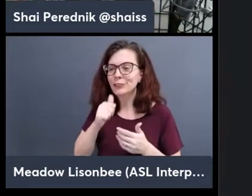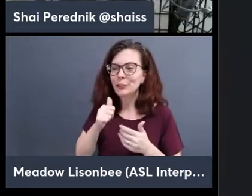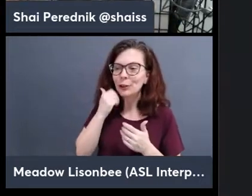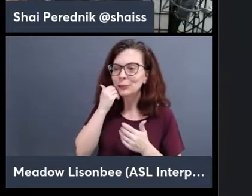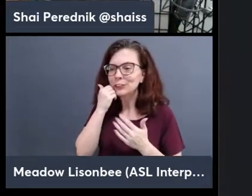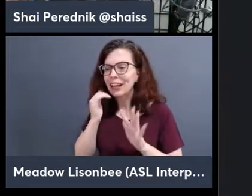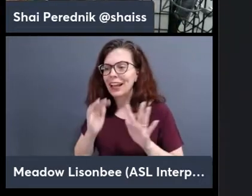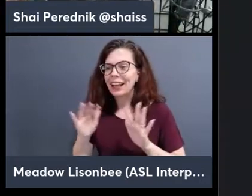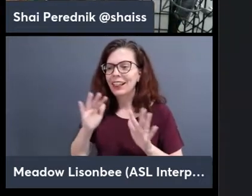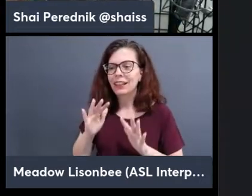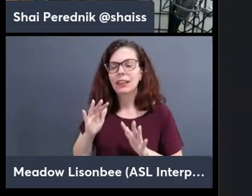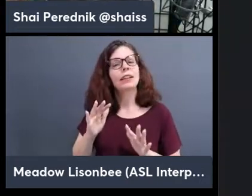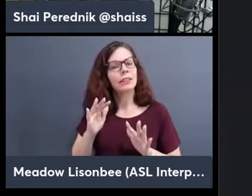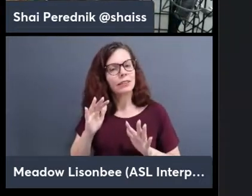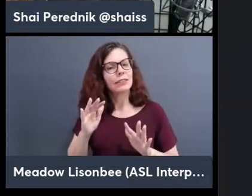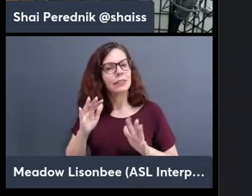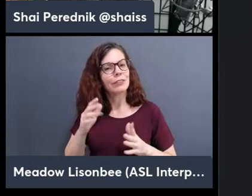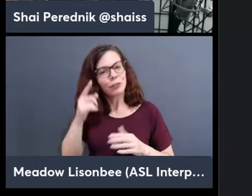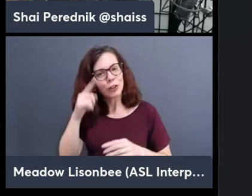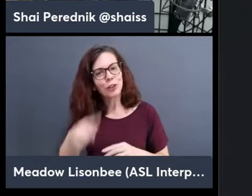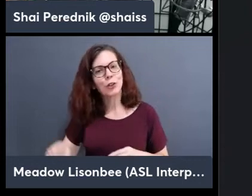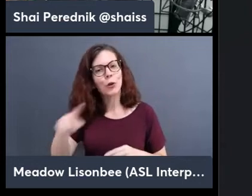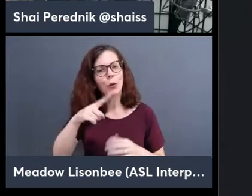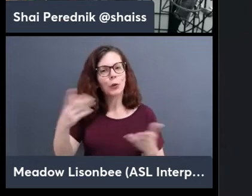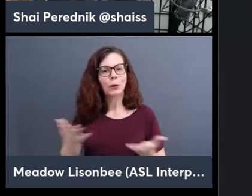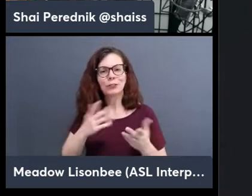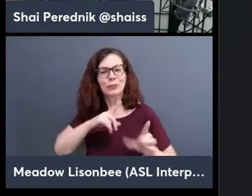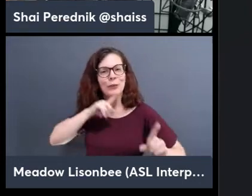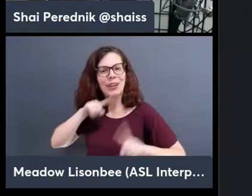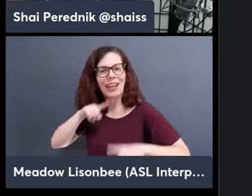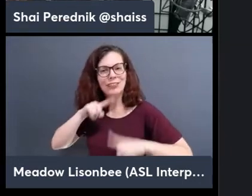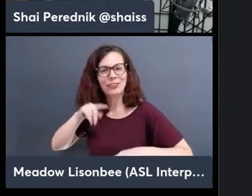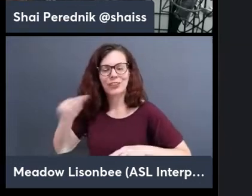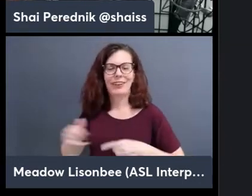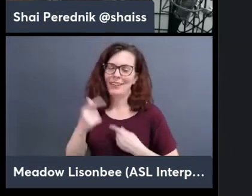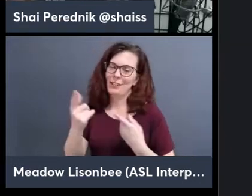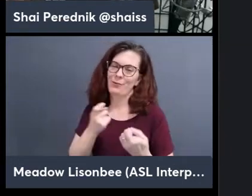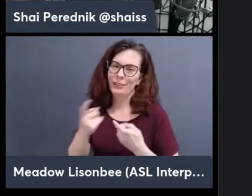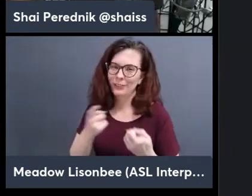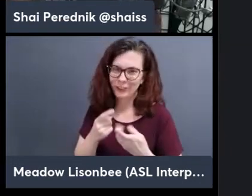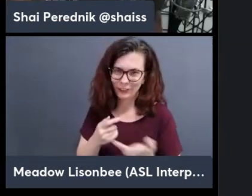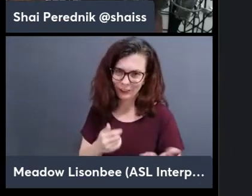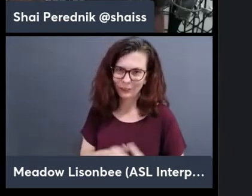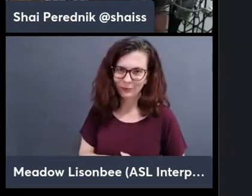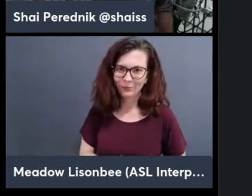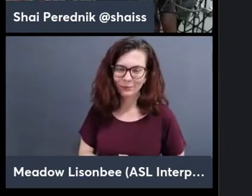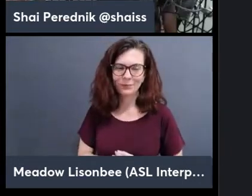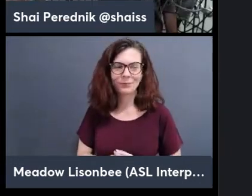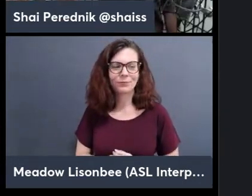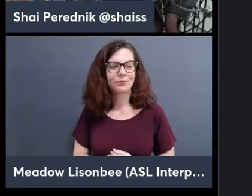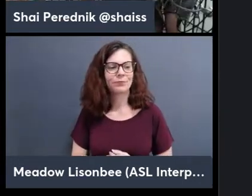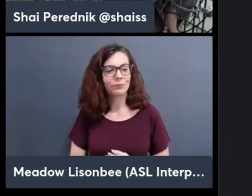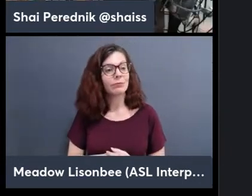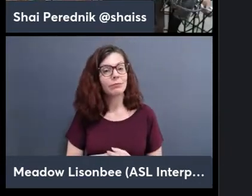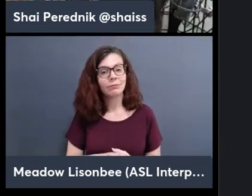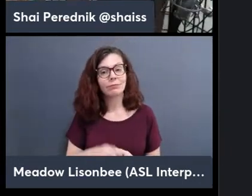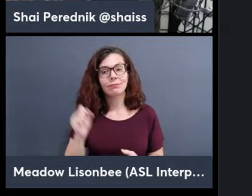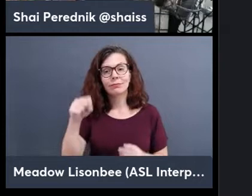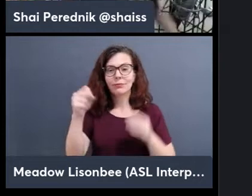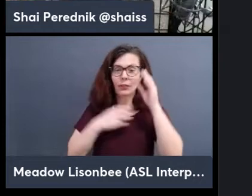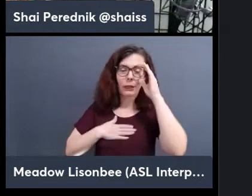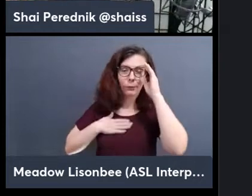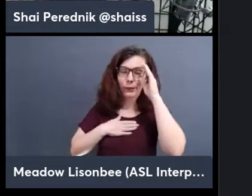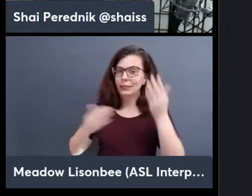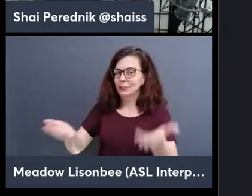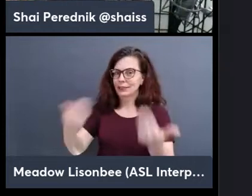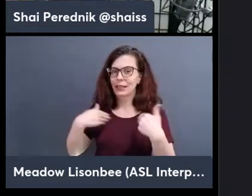this is for you. We want to be able to answer any questions that you've got going on. Yep. Please send them over. Right. Happy